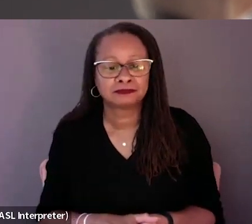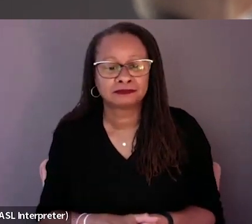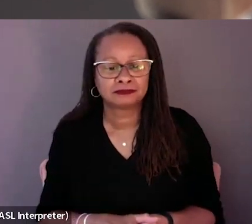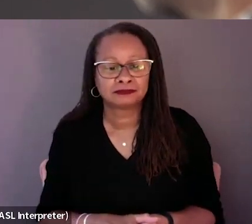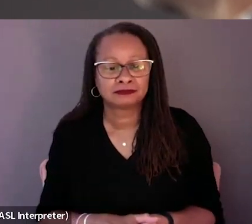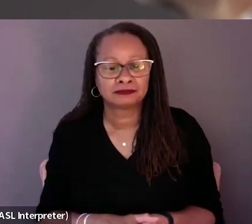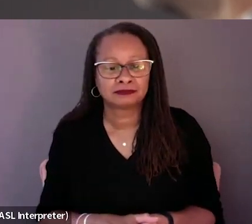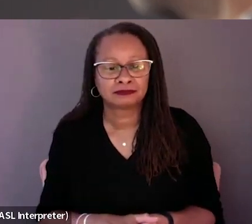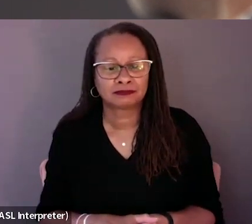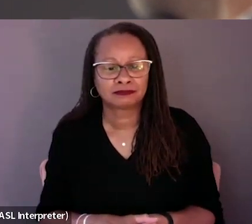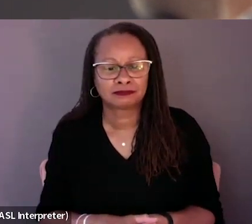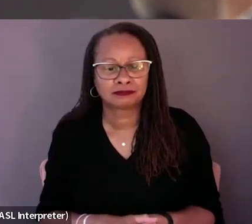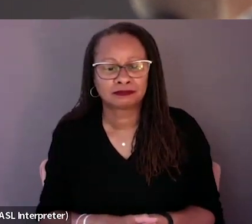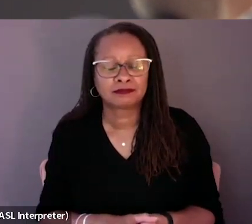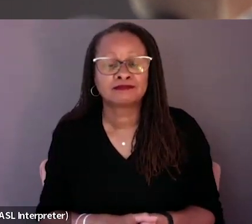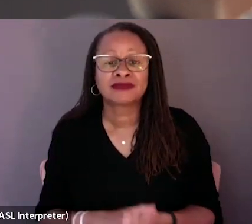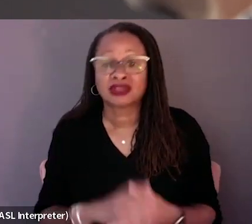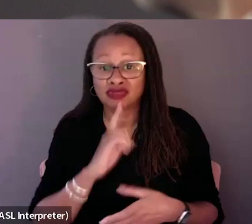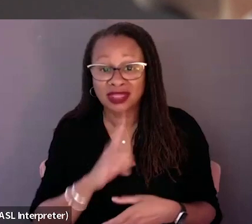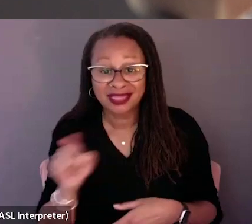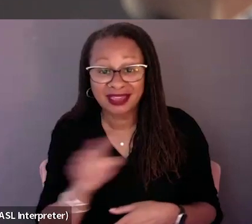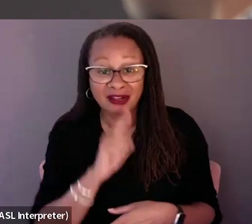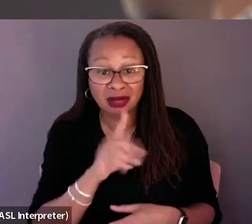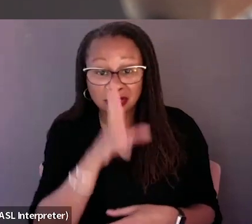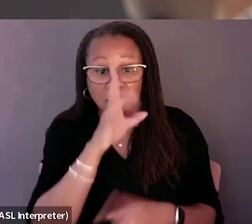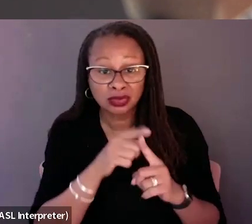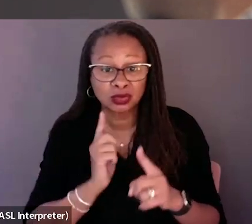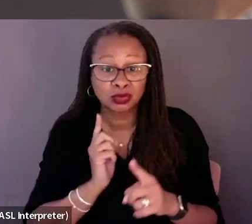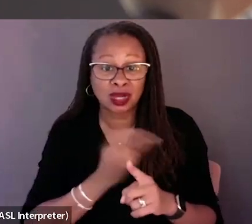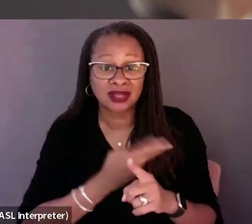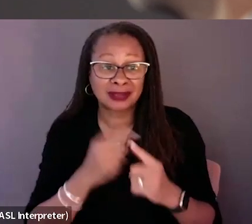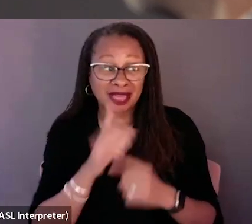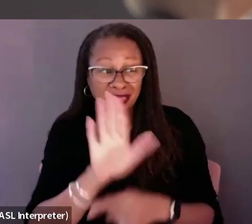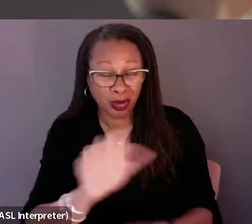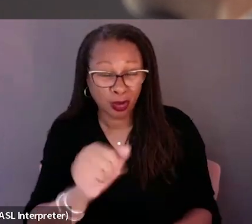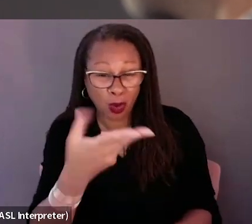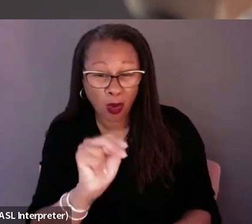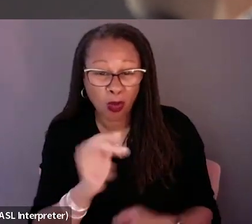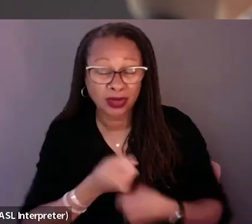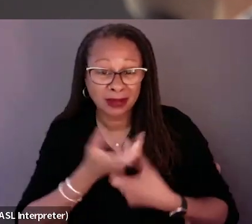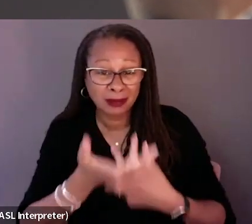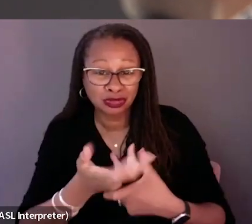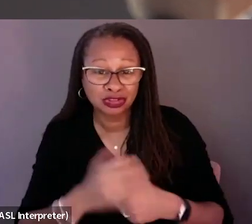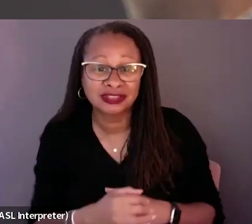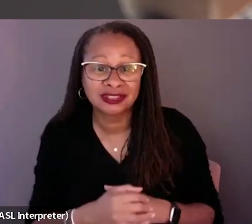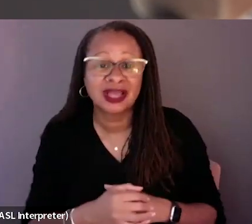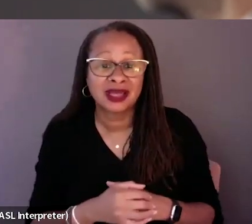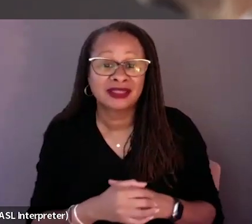they are like talking to us about their own emotions. I'm talking about the musicians, about the